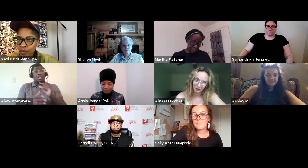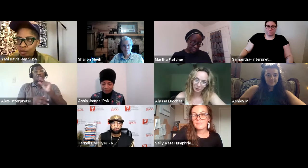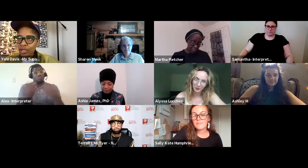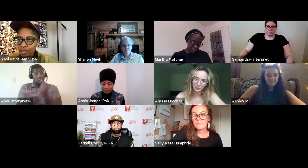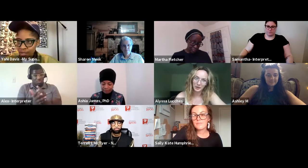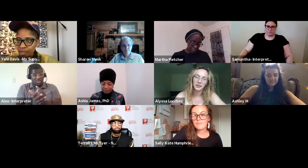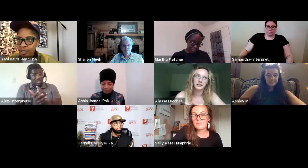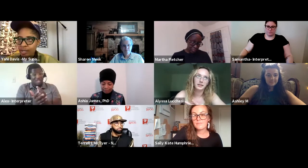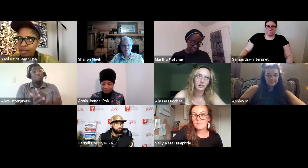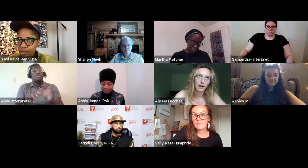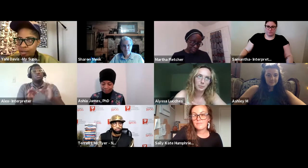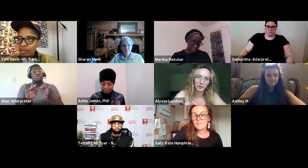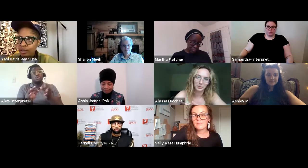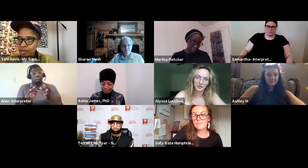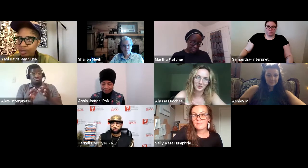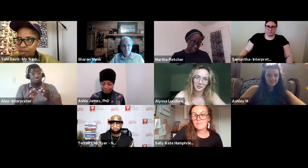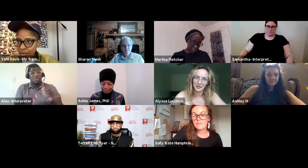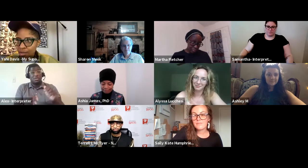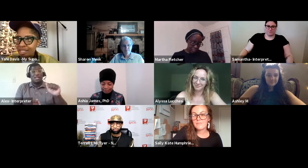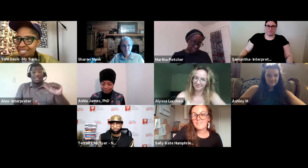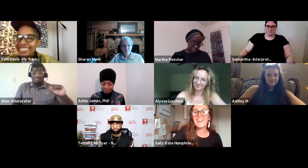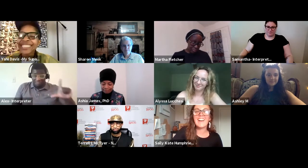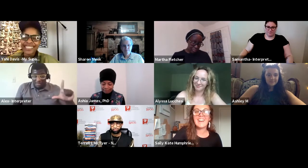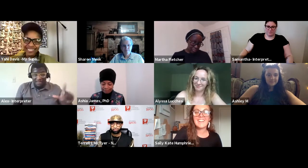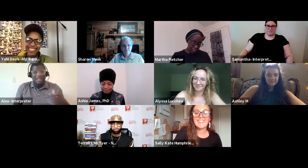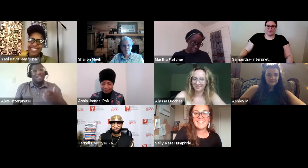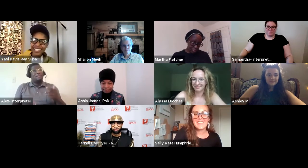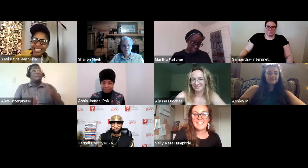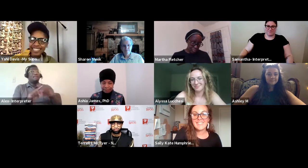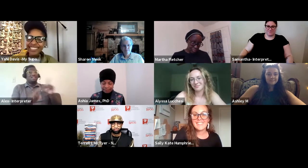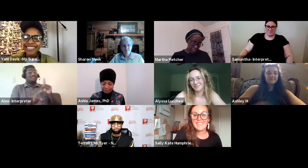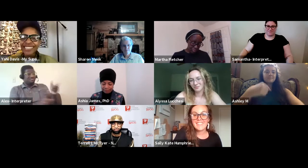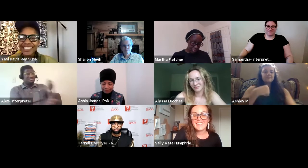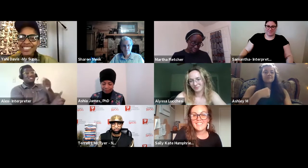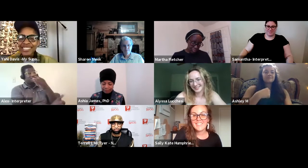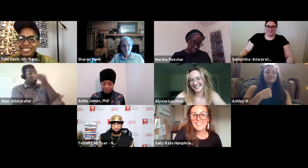just graduated with because it's a lot more impressive than me. Yes.